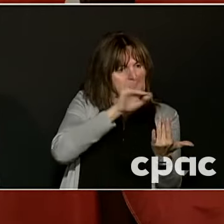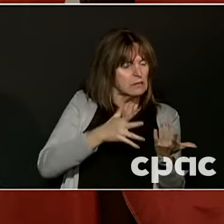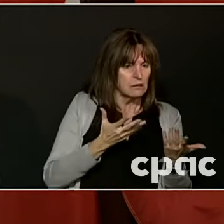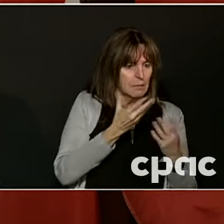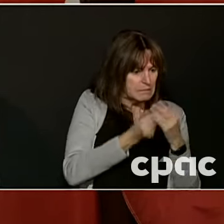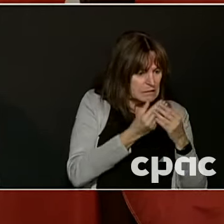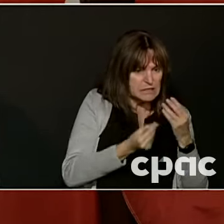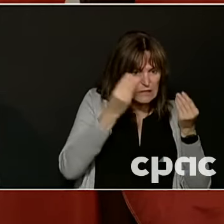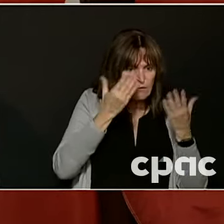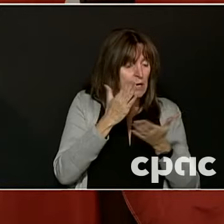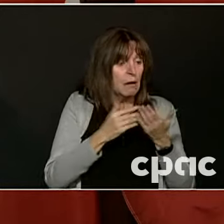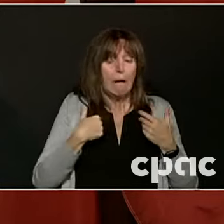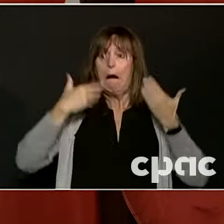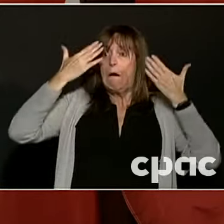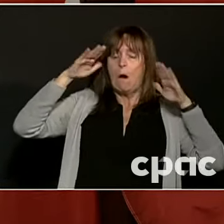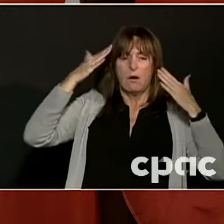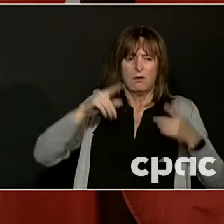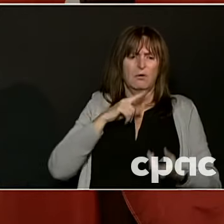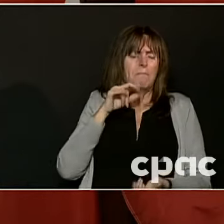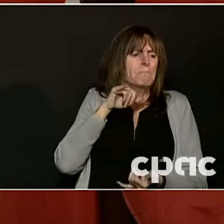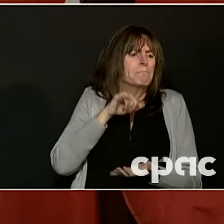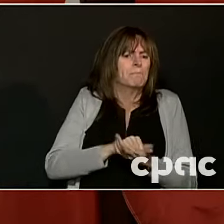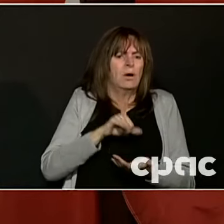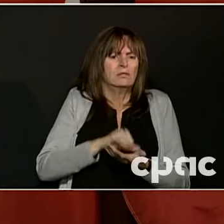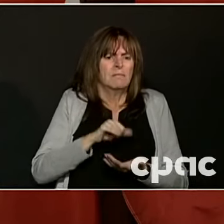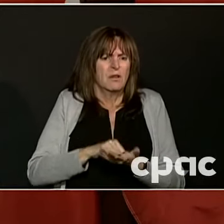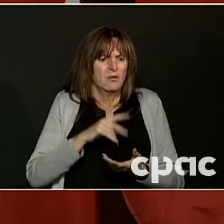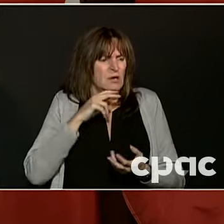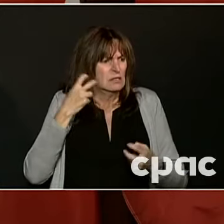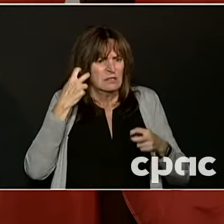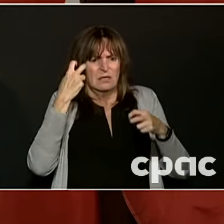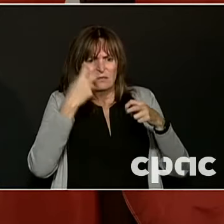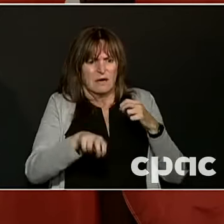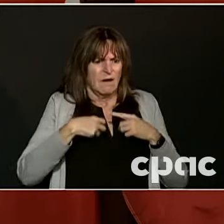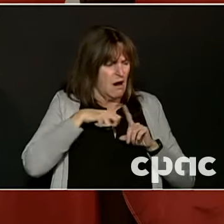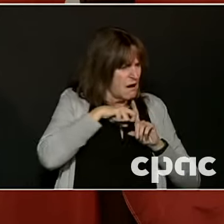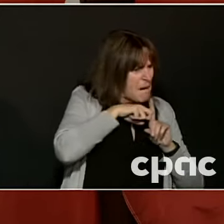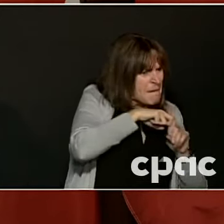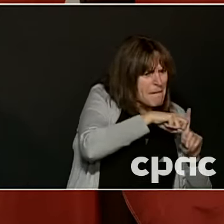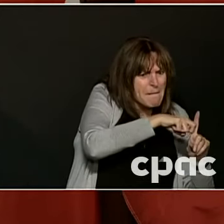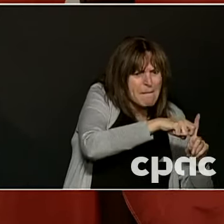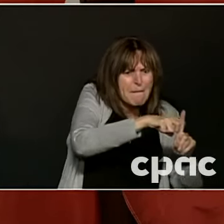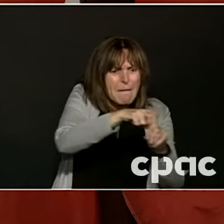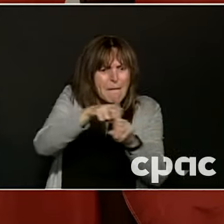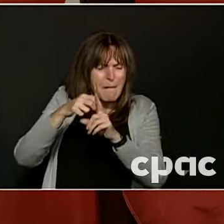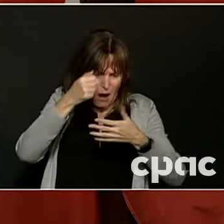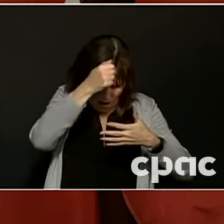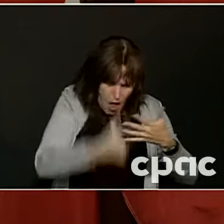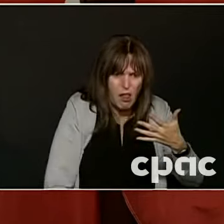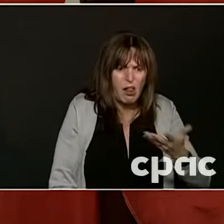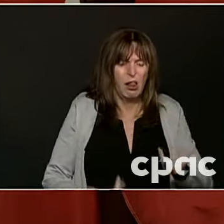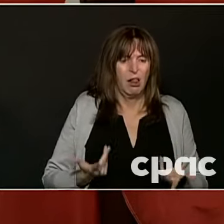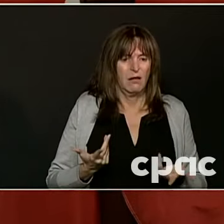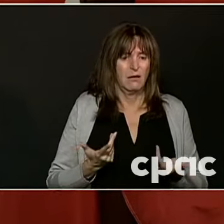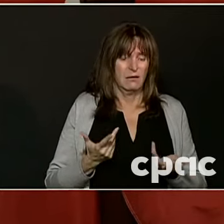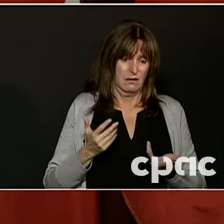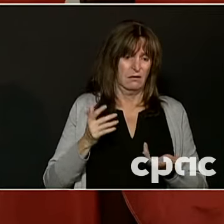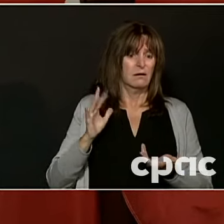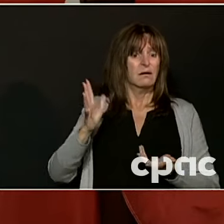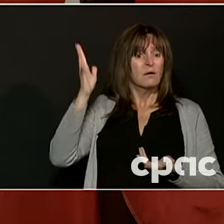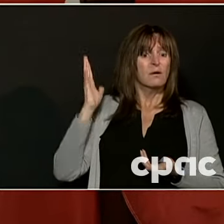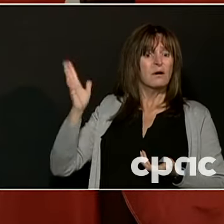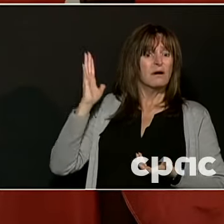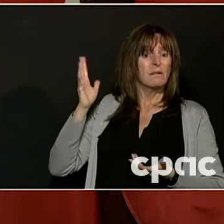not impossible. So I'm really, again, restating, starting way back with Dr. Teresa Tam, who said you had to restrict